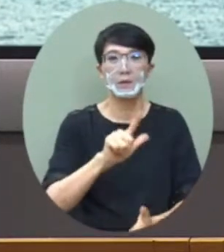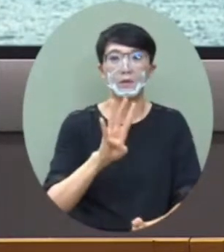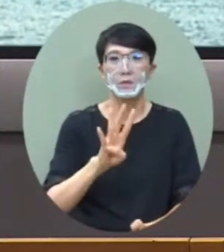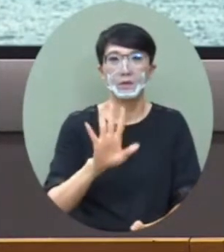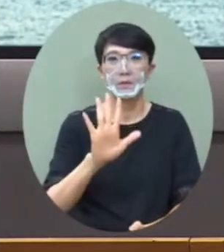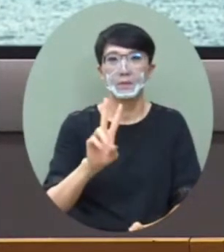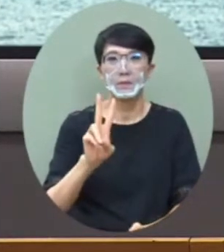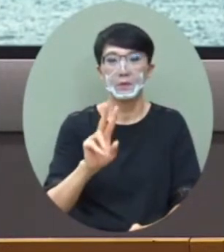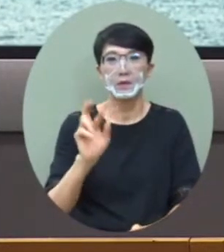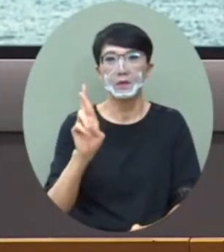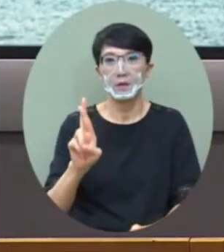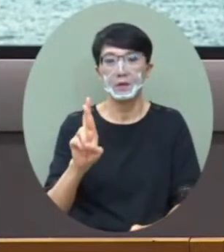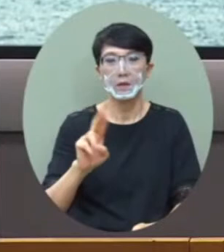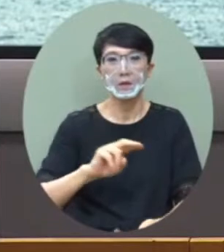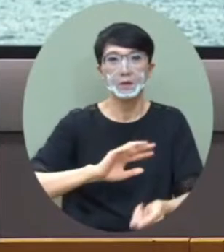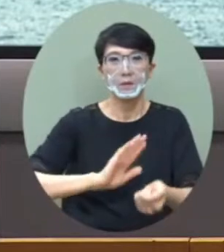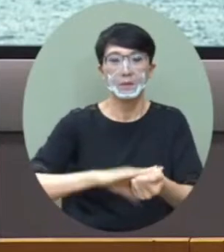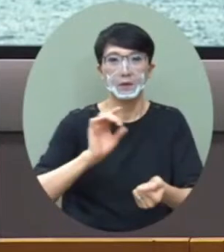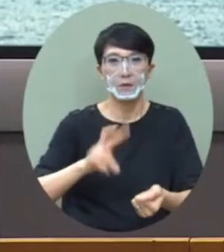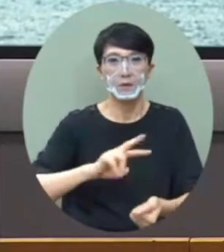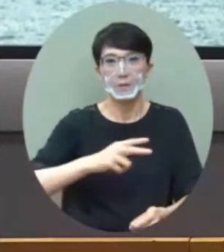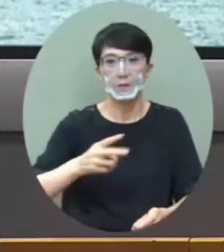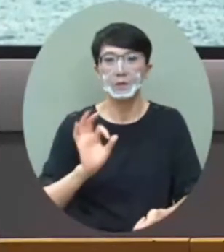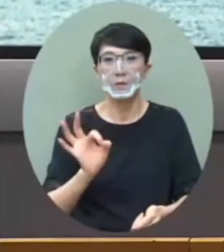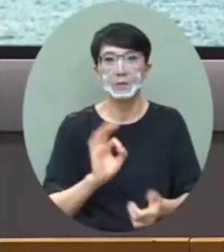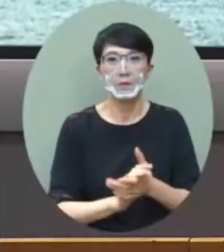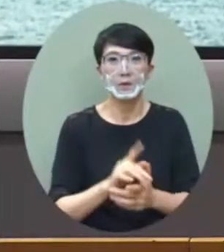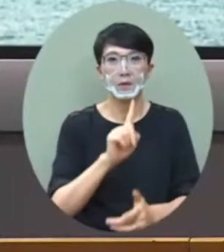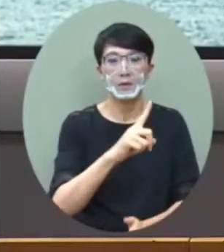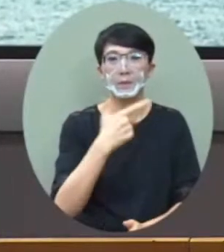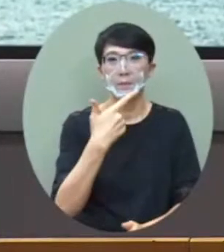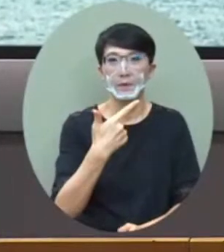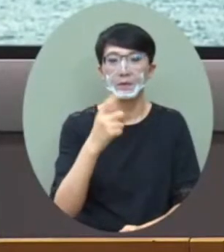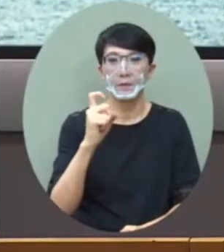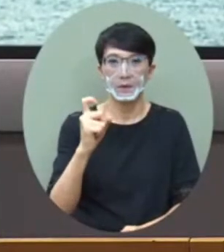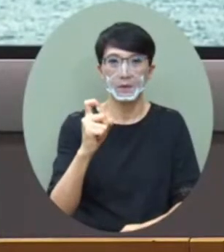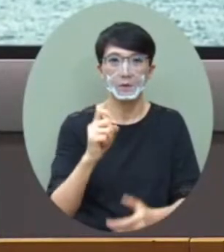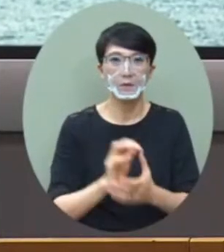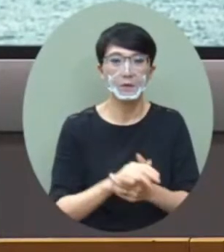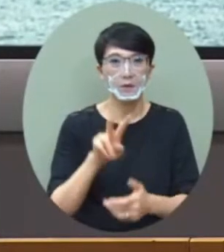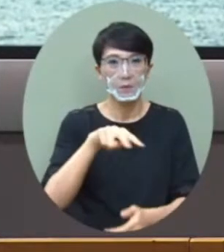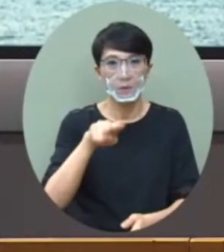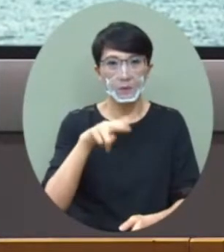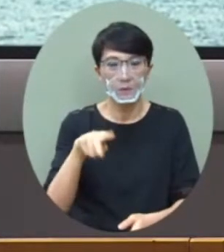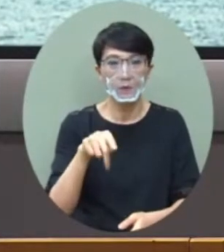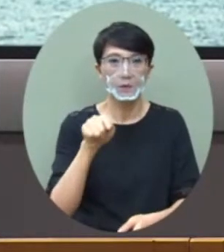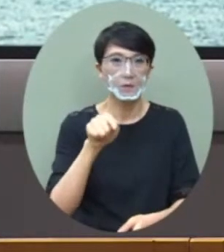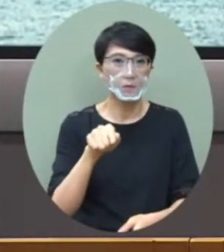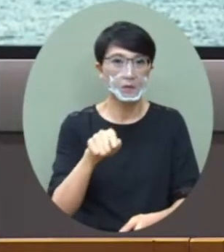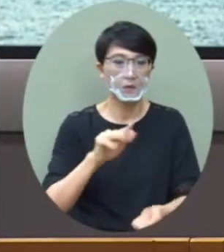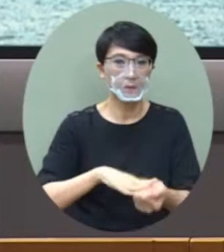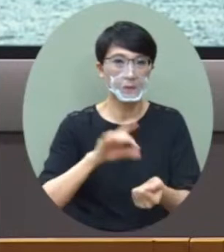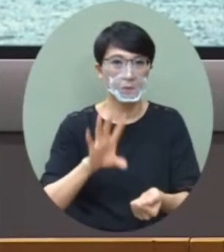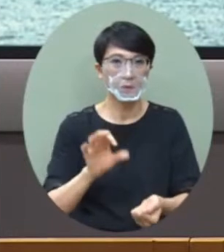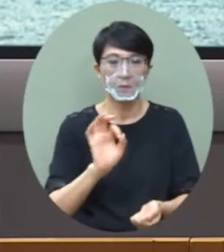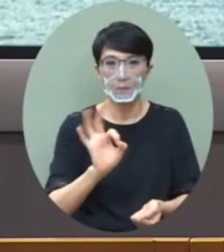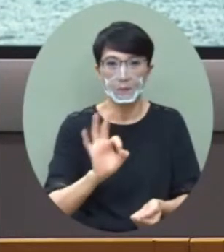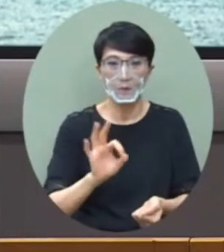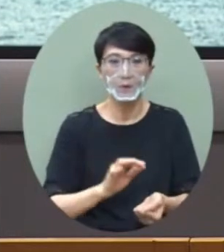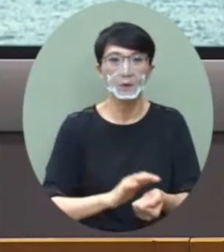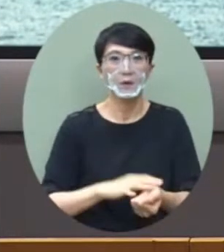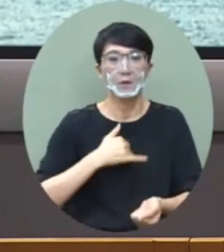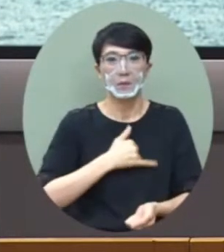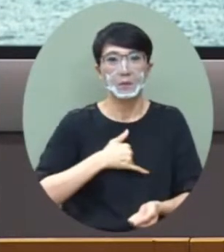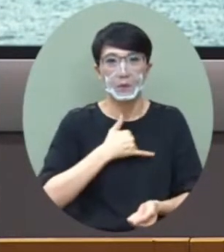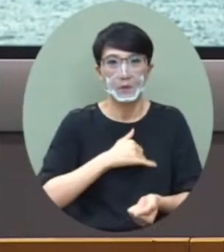There was no case positive to L452R. 189 cases